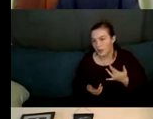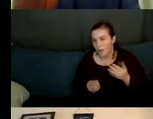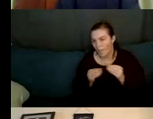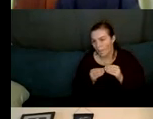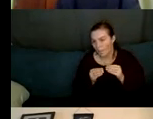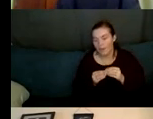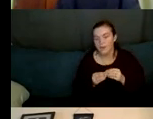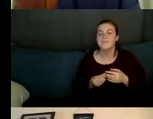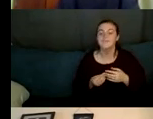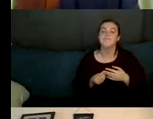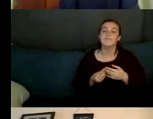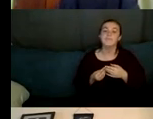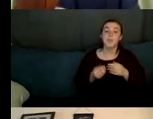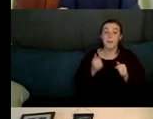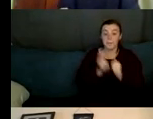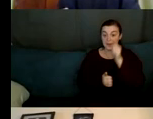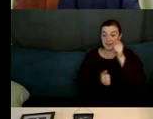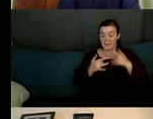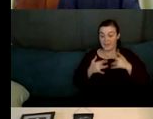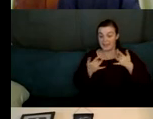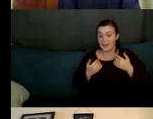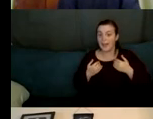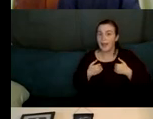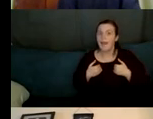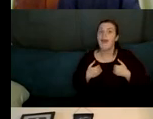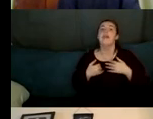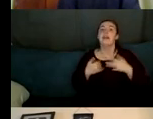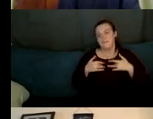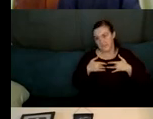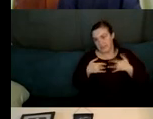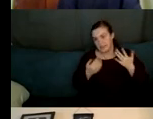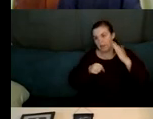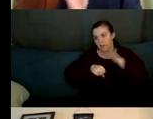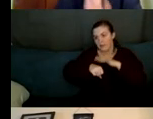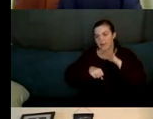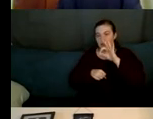most events will have an event on Facebook. So